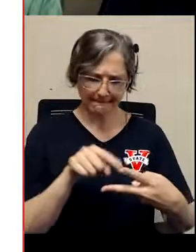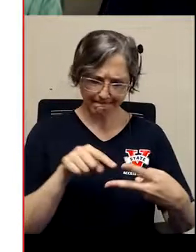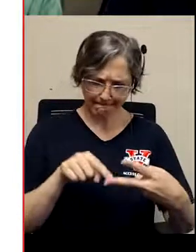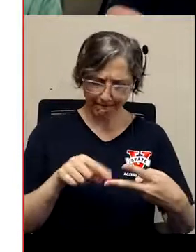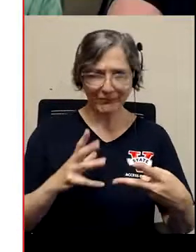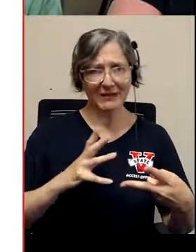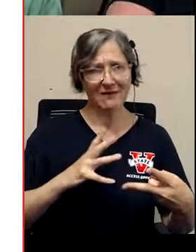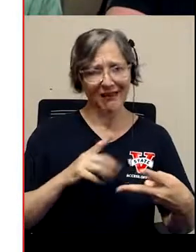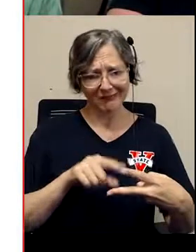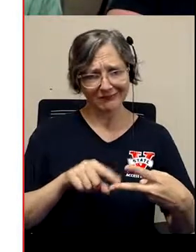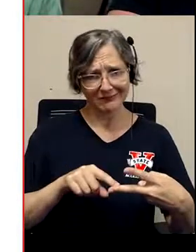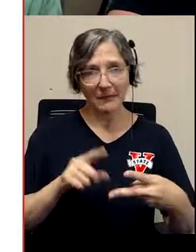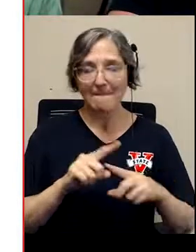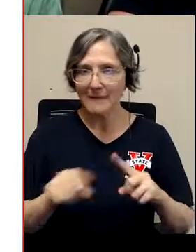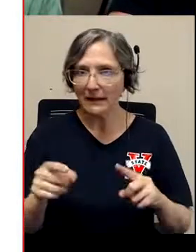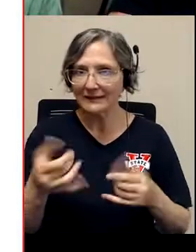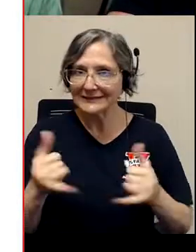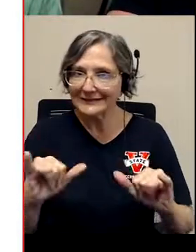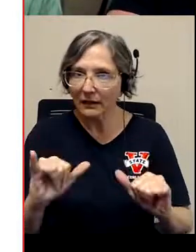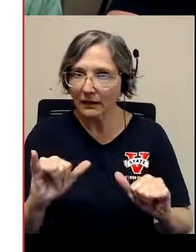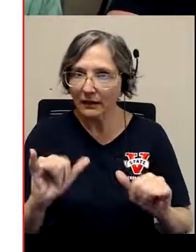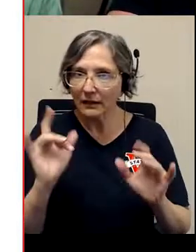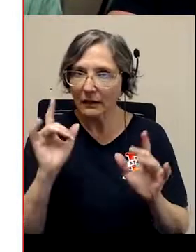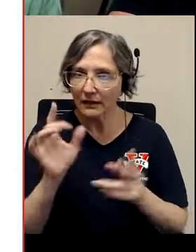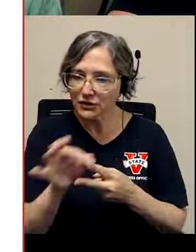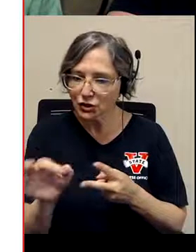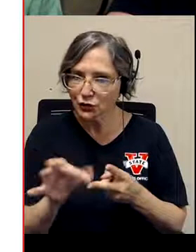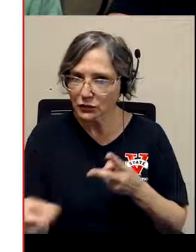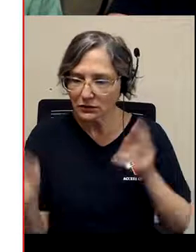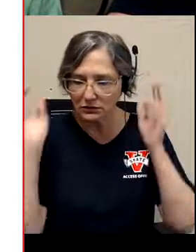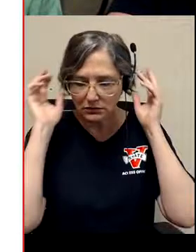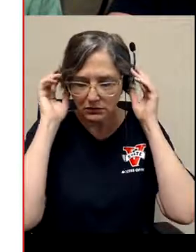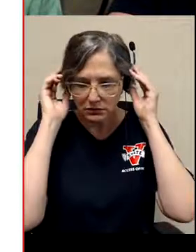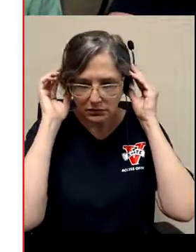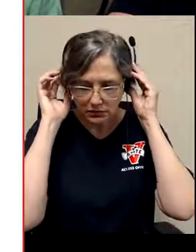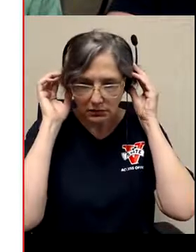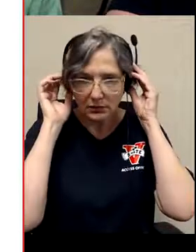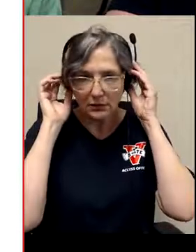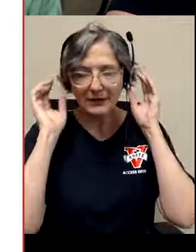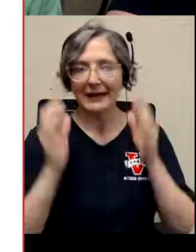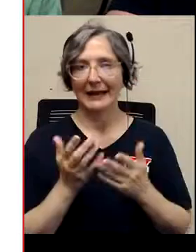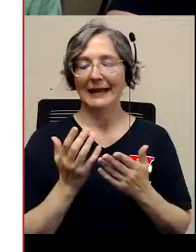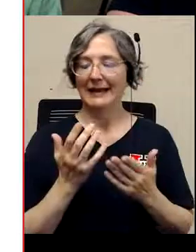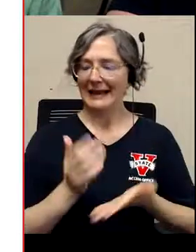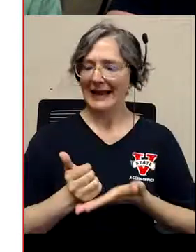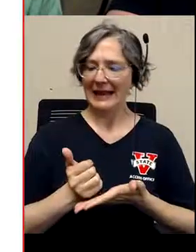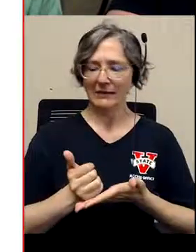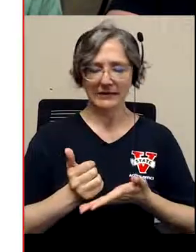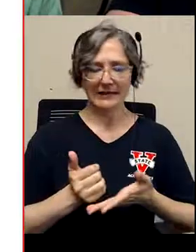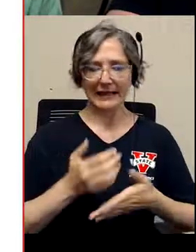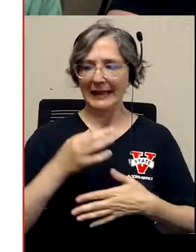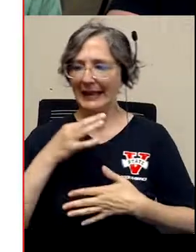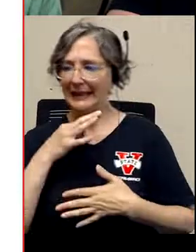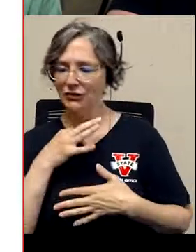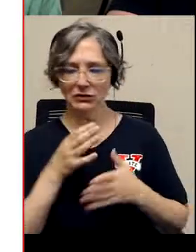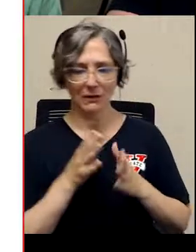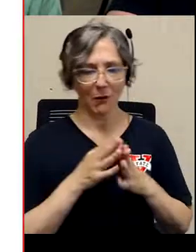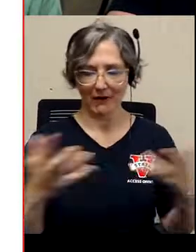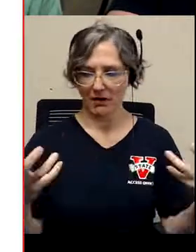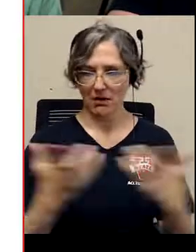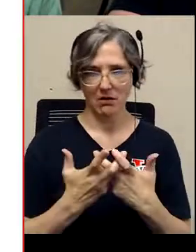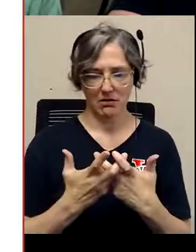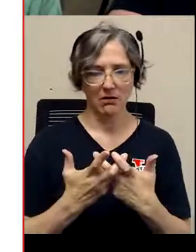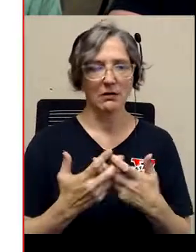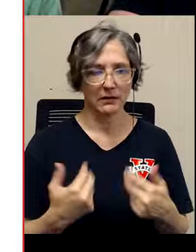or situation. It helps to connect to that interest. And then one that we're asking